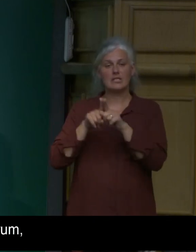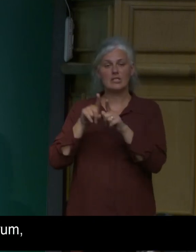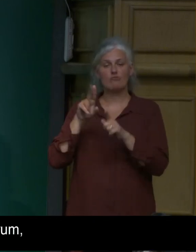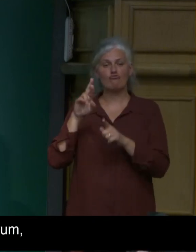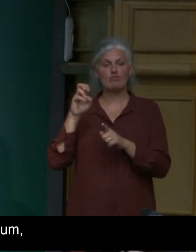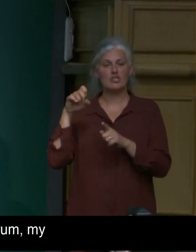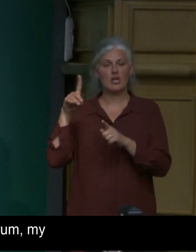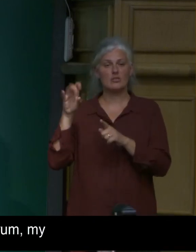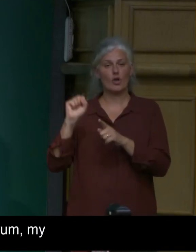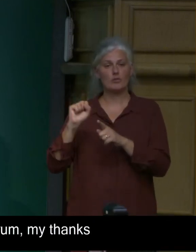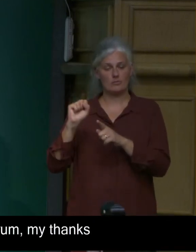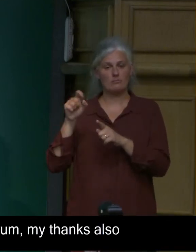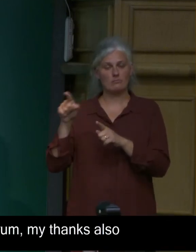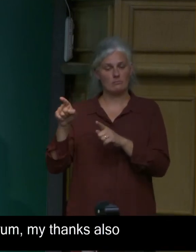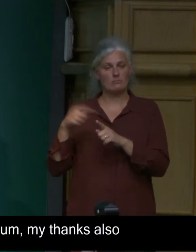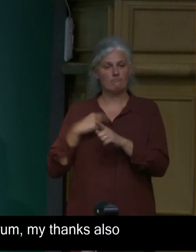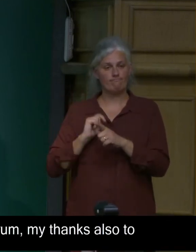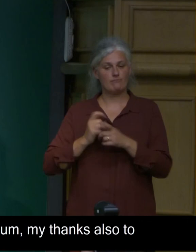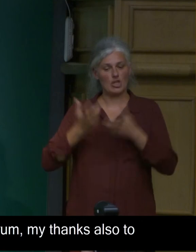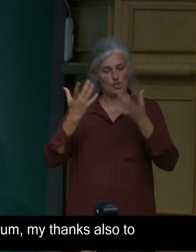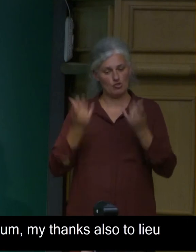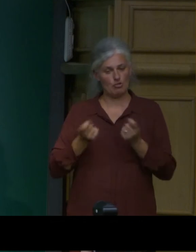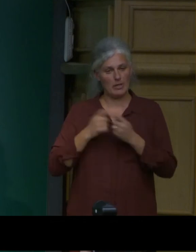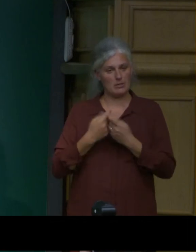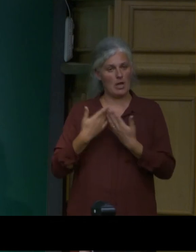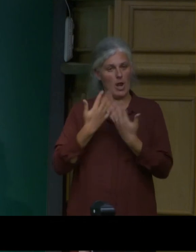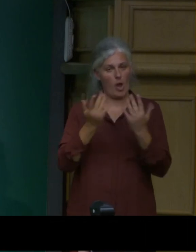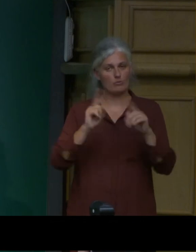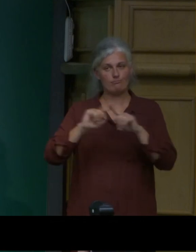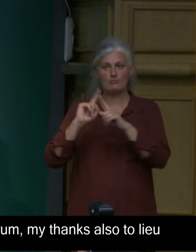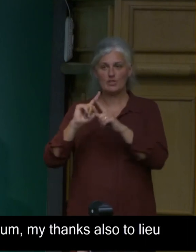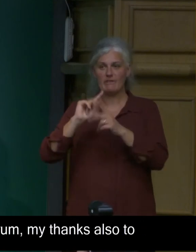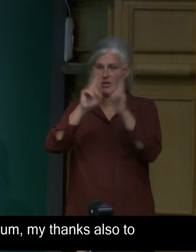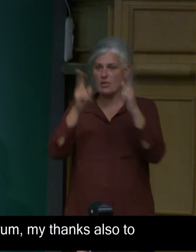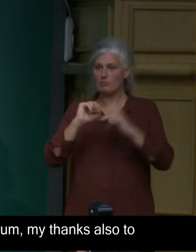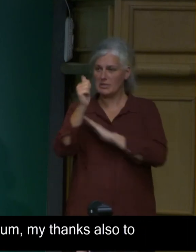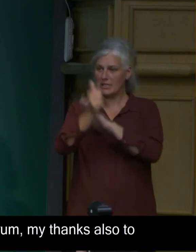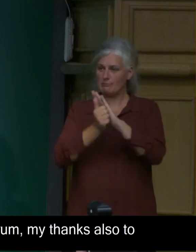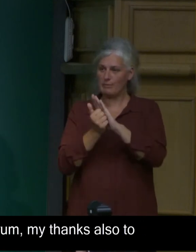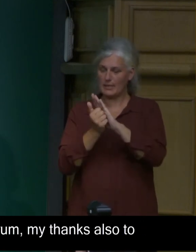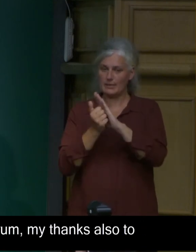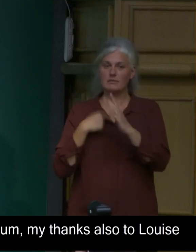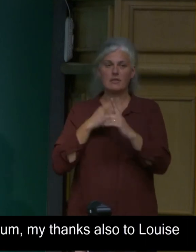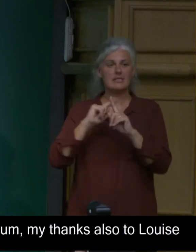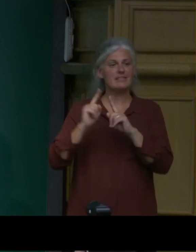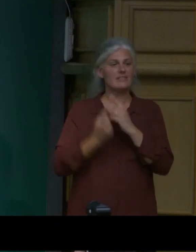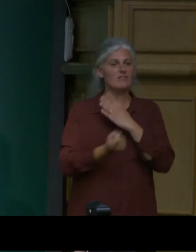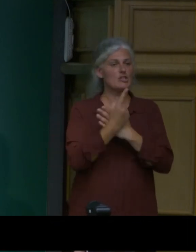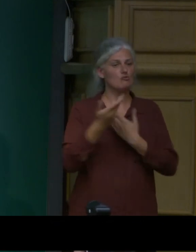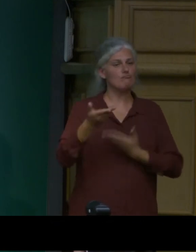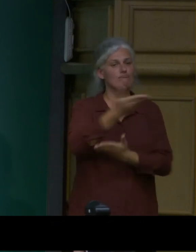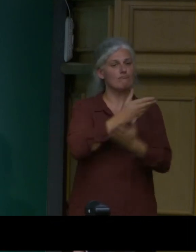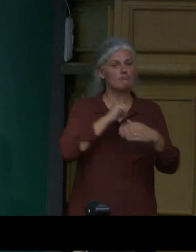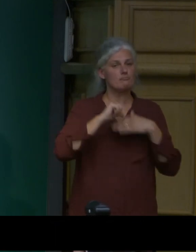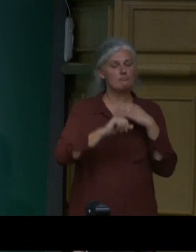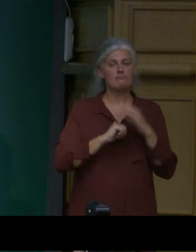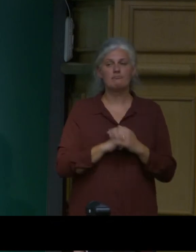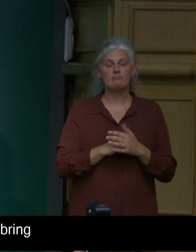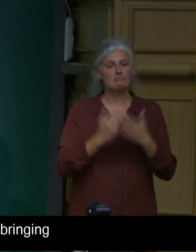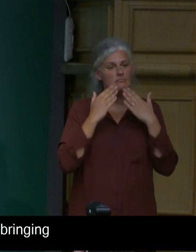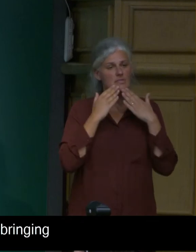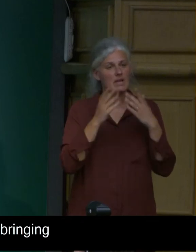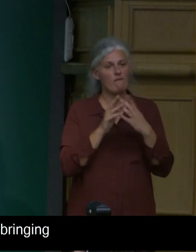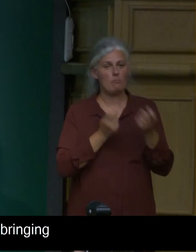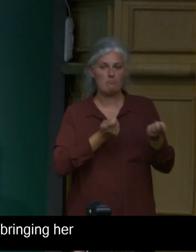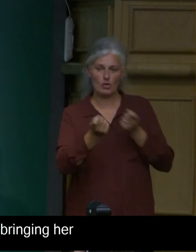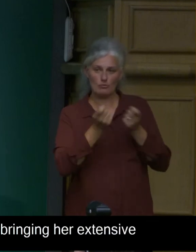for sharing the Forum and for bringing her extensive International experience to the issues being discussed and my thanks also to the